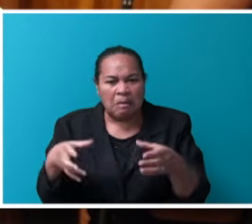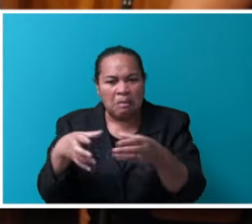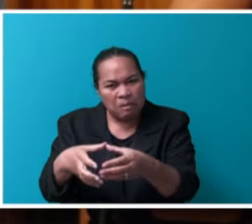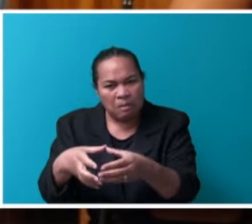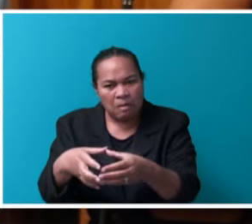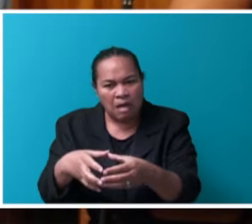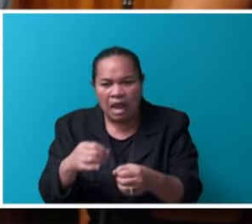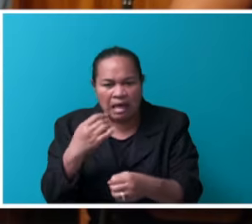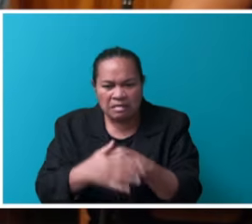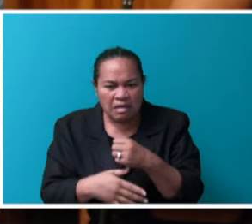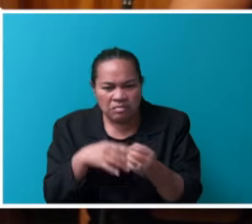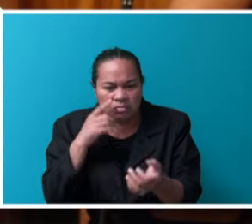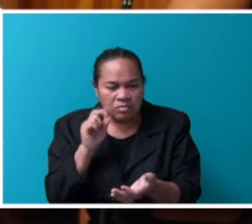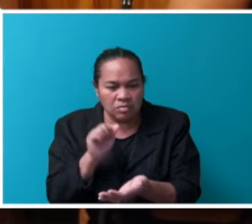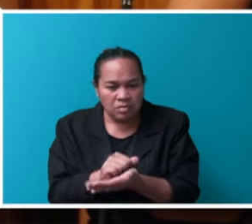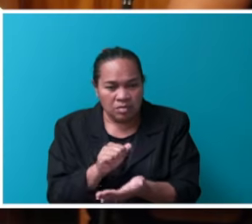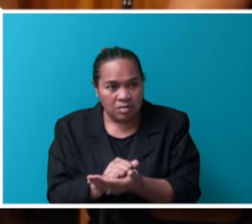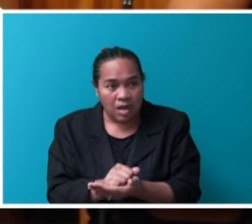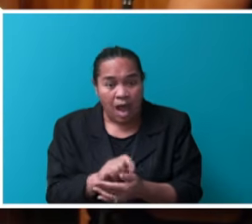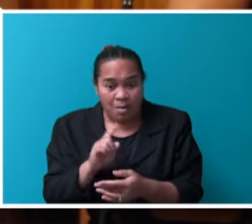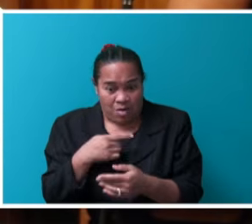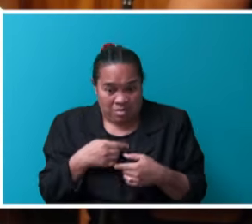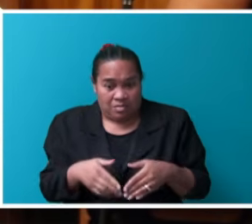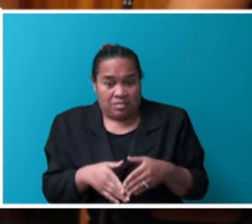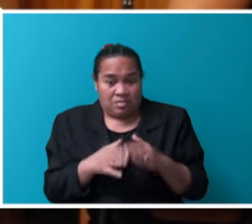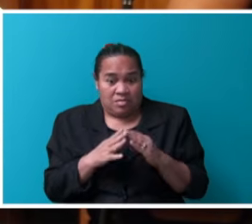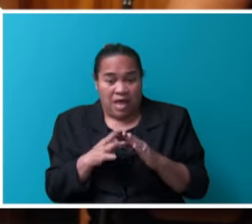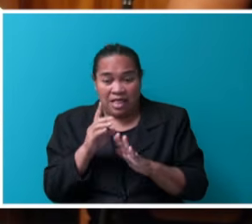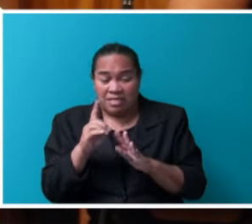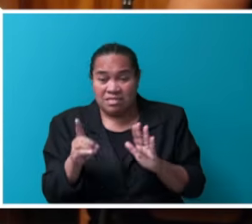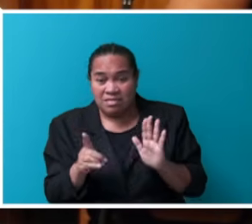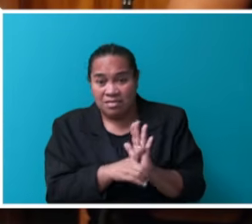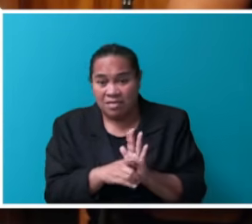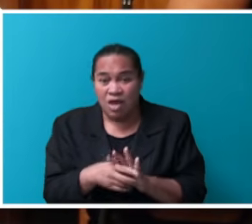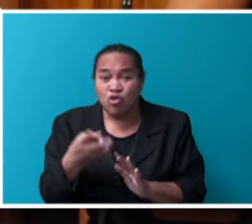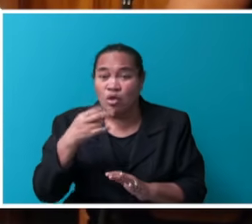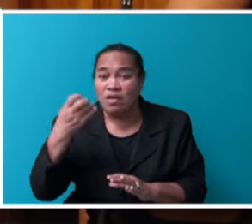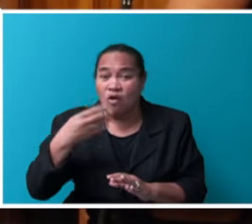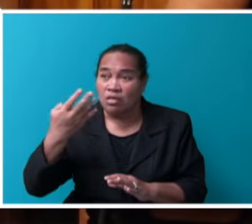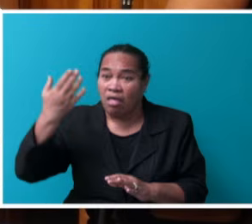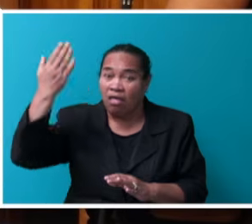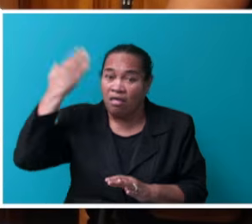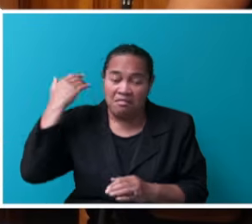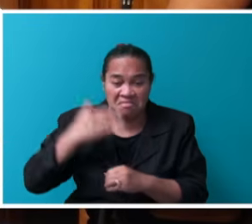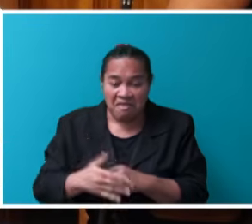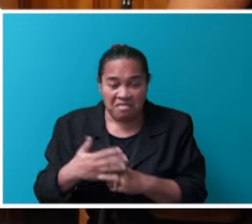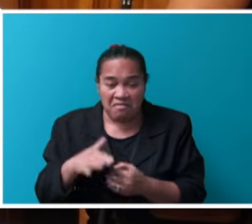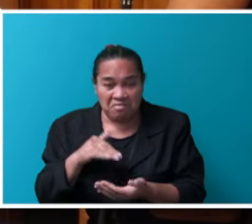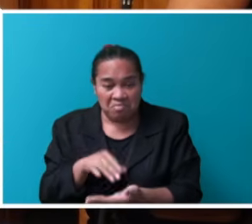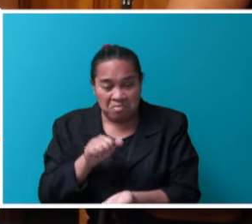Sugar. Not so since the resumption of parliamentary democracy in October 2014. Government will